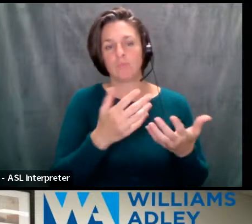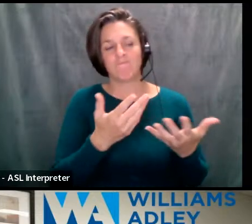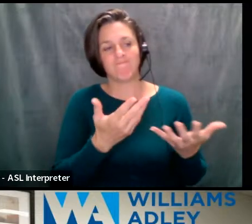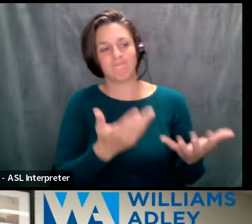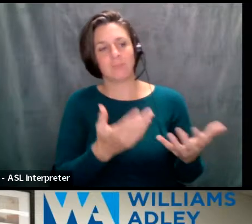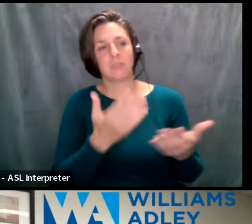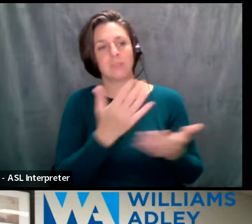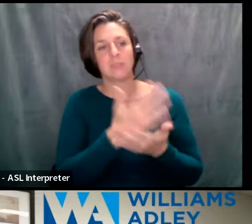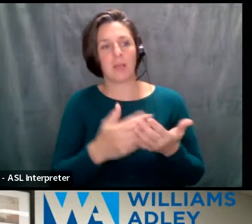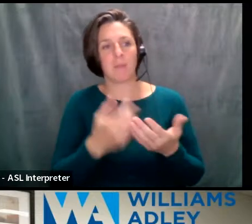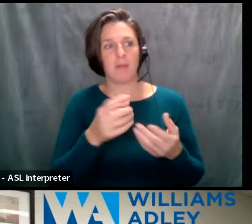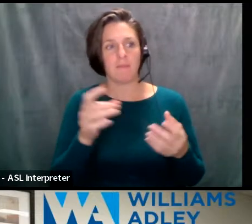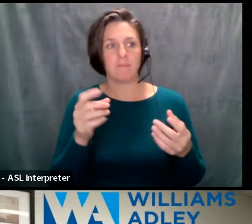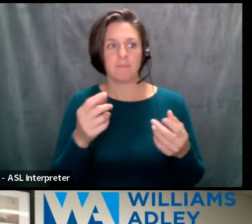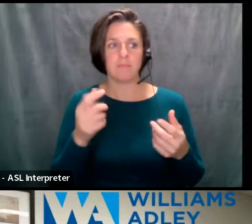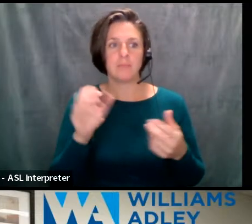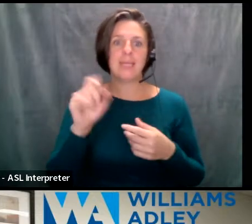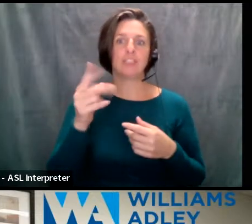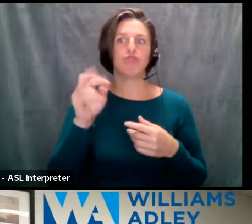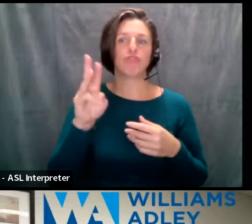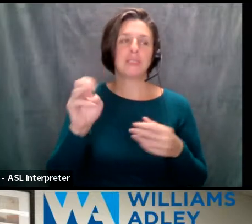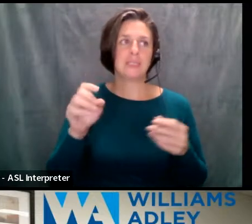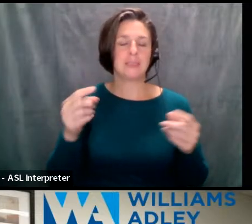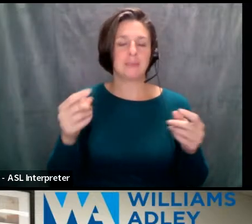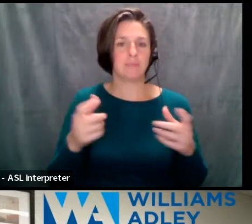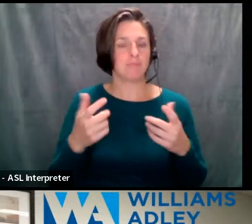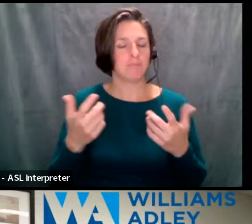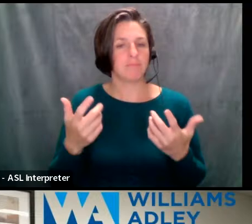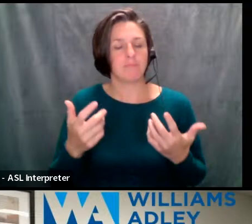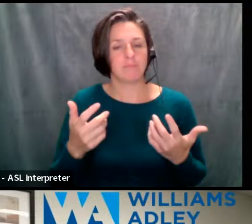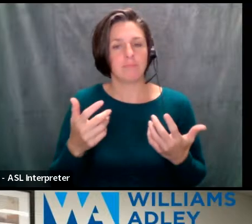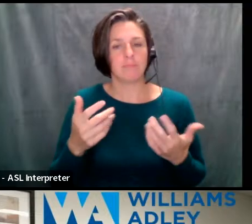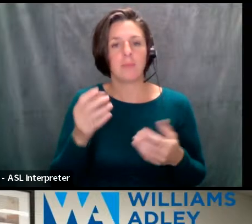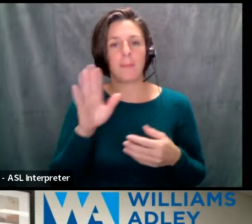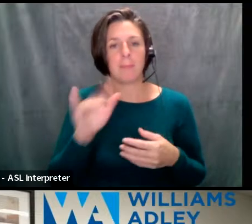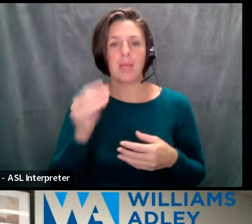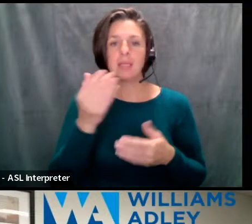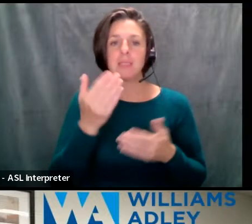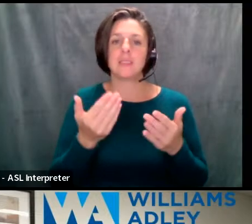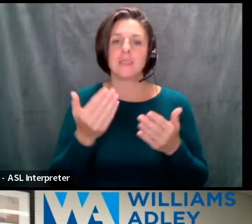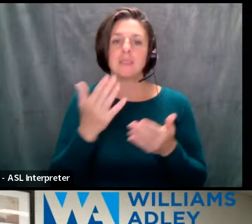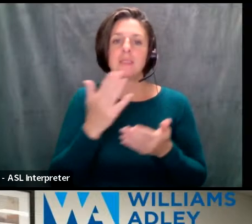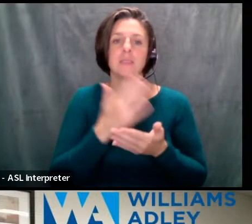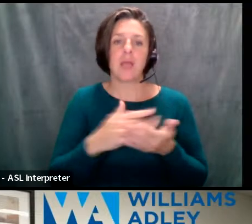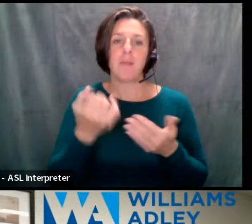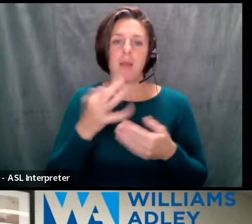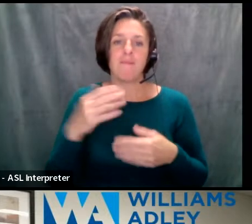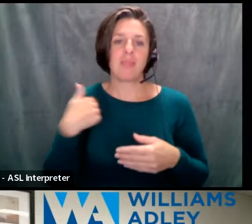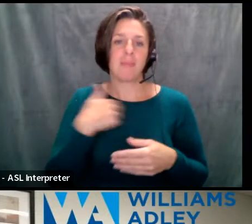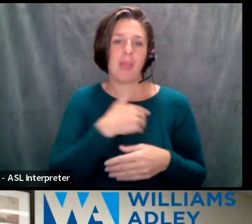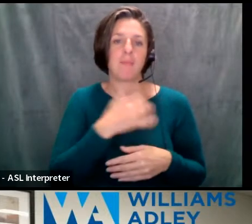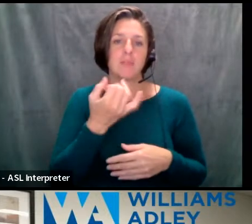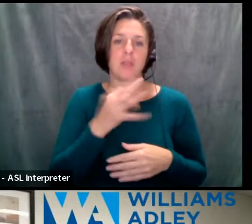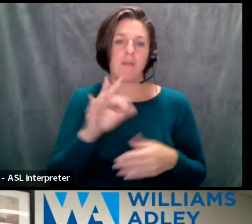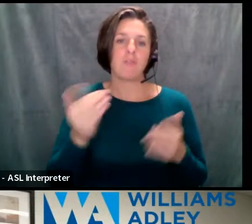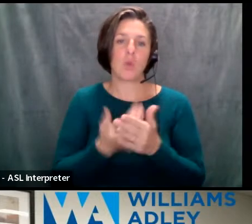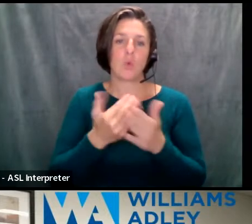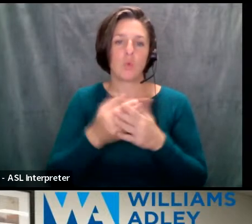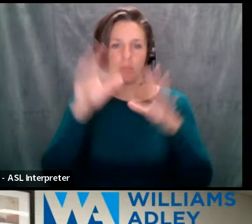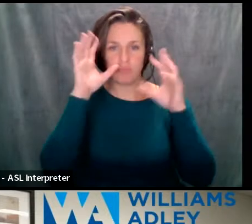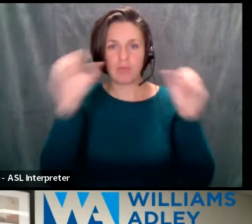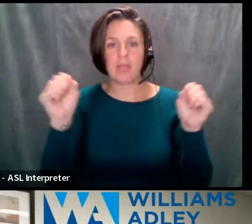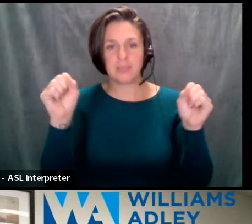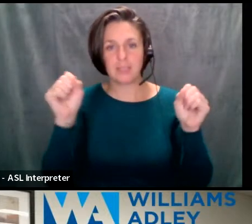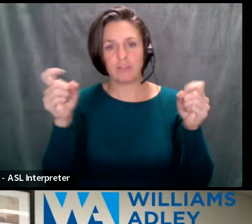extreme rhetoric by some of the members of the new presidential administration. So I want to commend